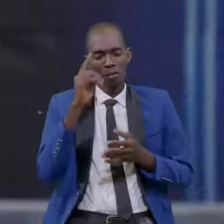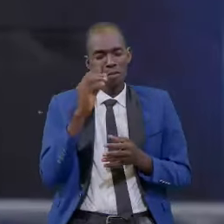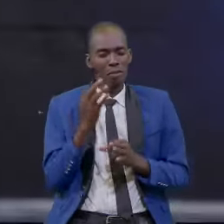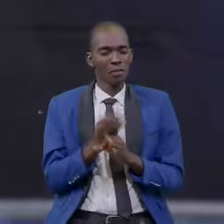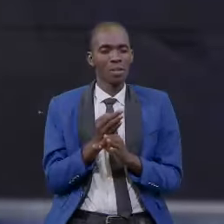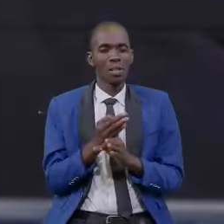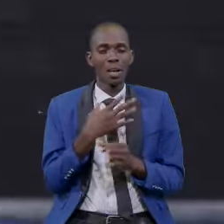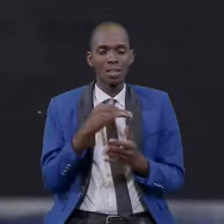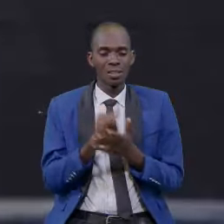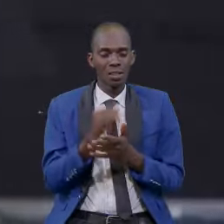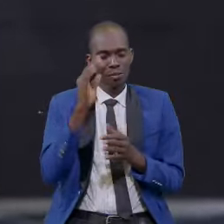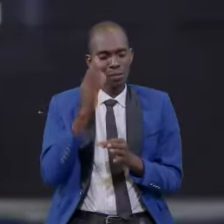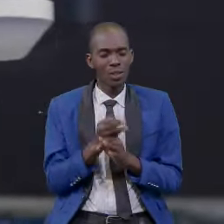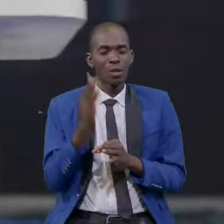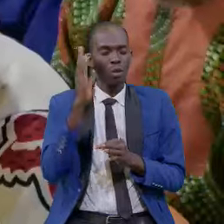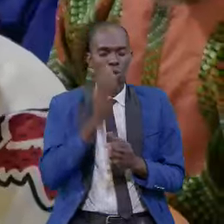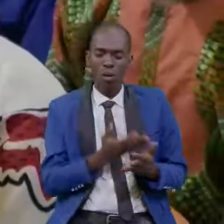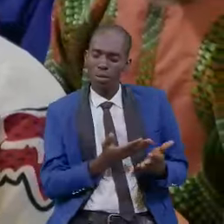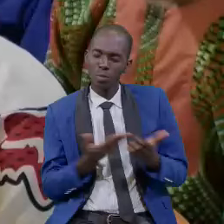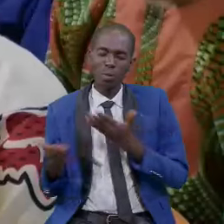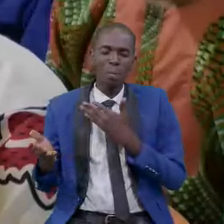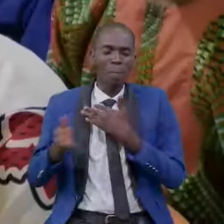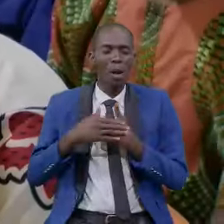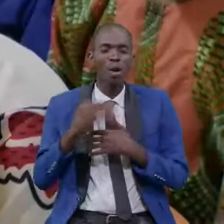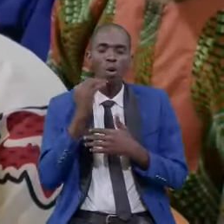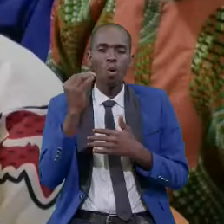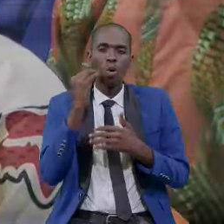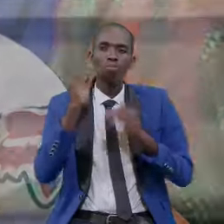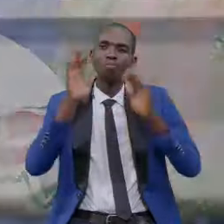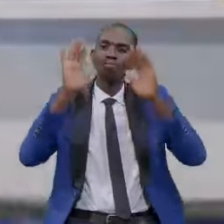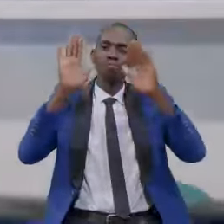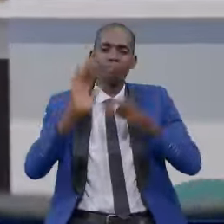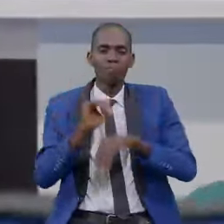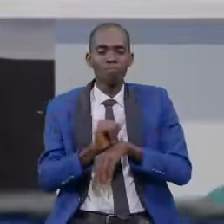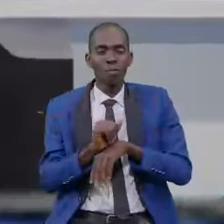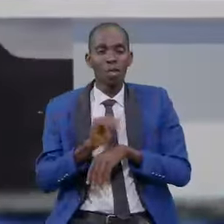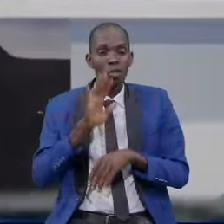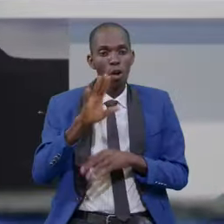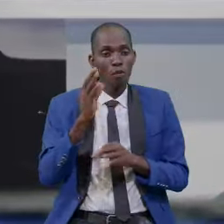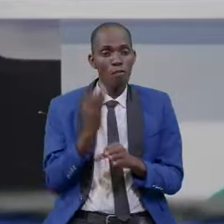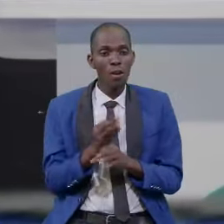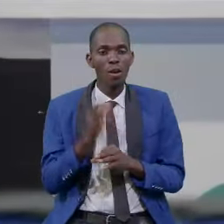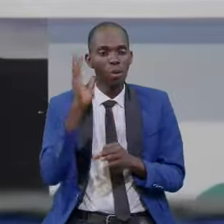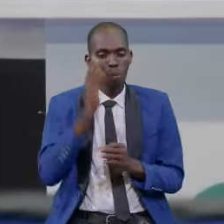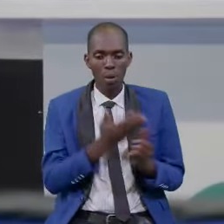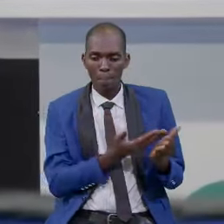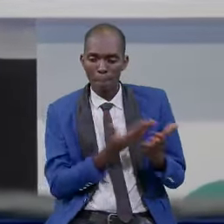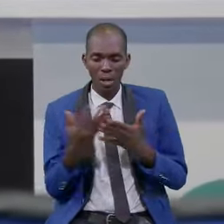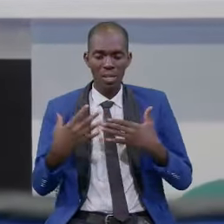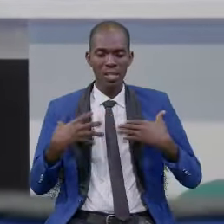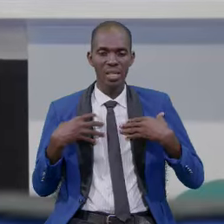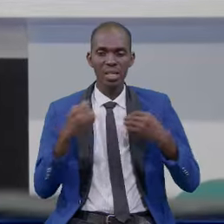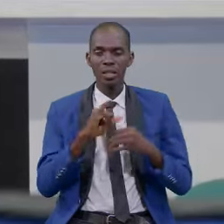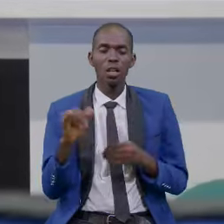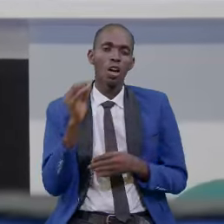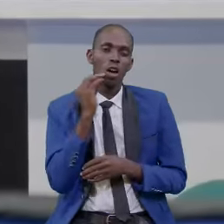carry miracle home. That faith will carry healing home. It says she came